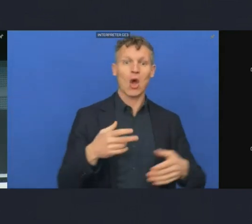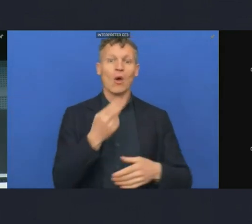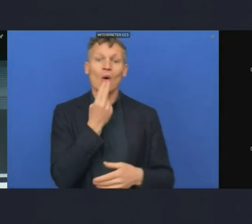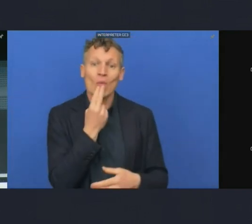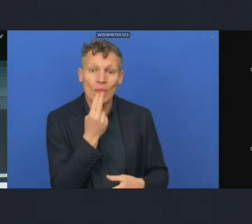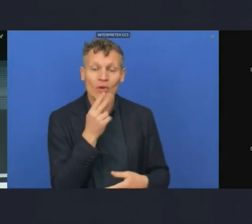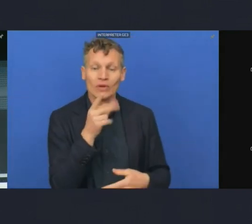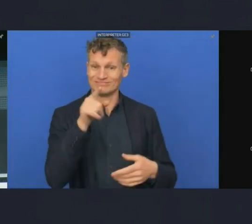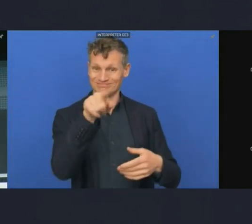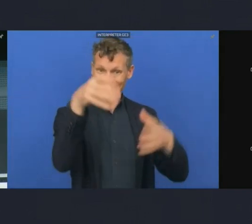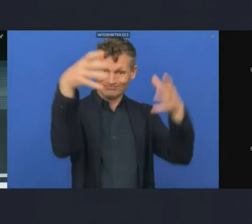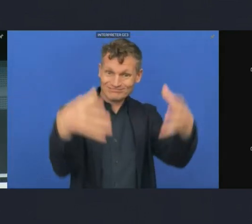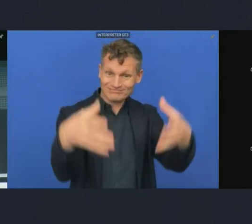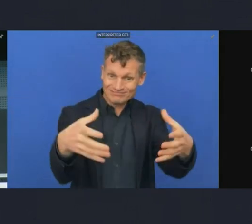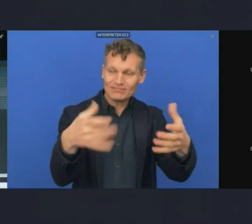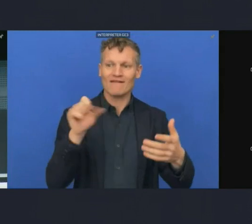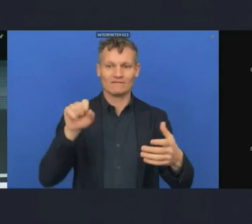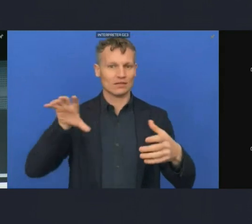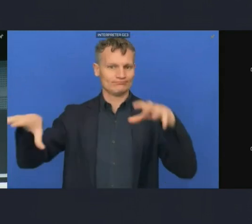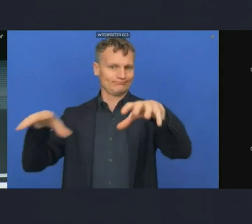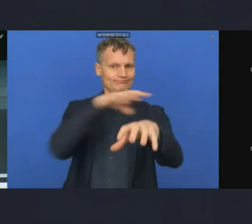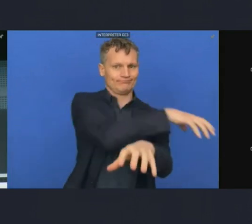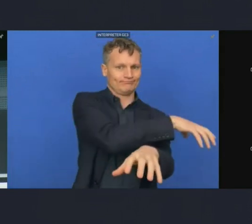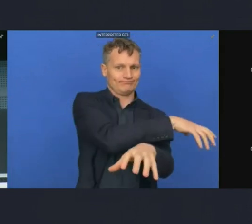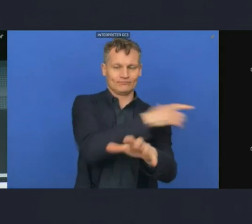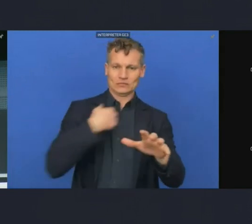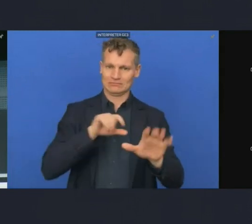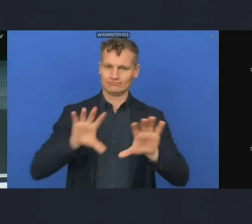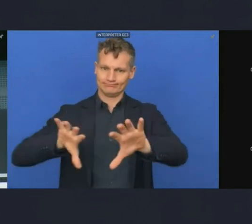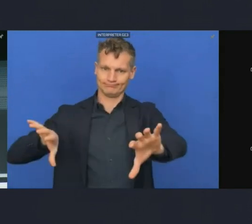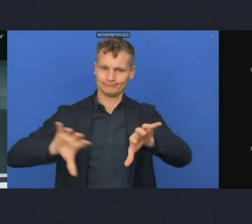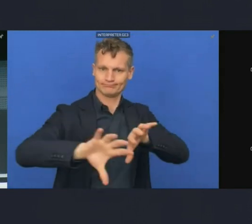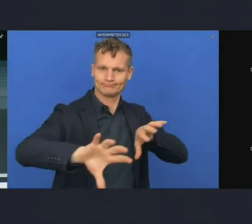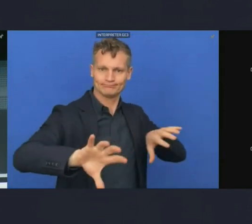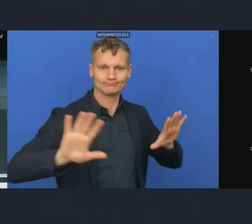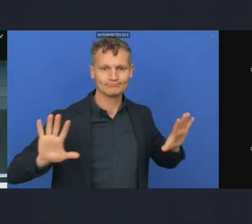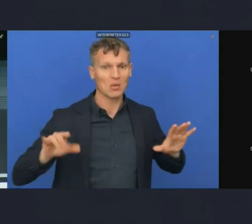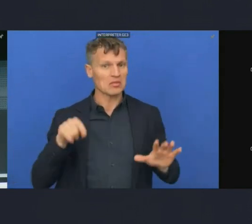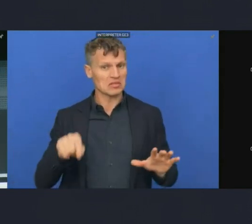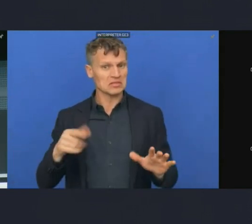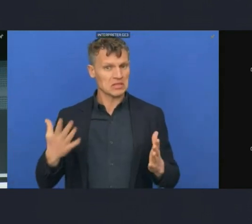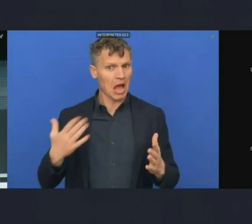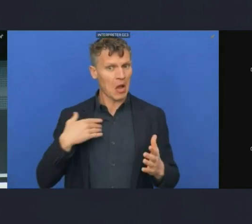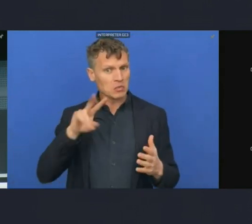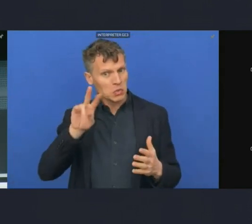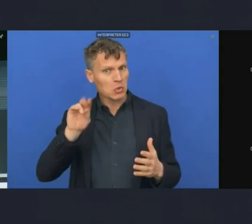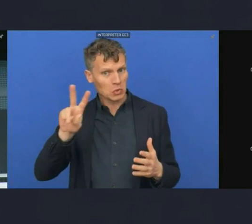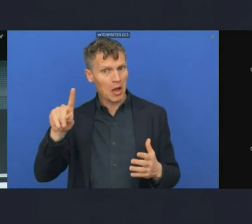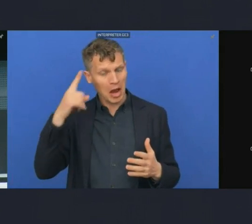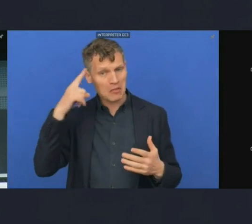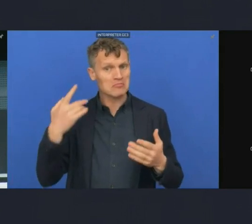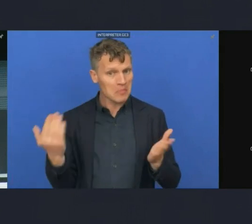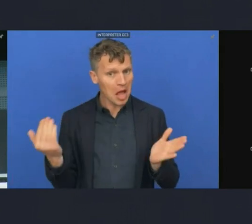quite all events in 2021. So now we are ready. We know how to do, and but we still hope that this pandemic will